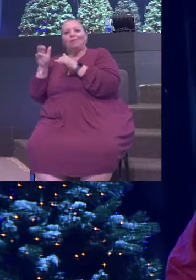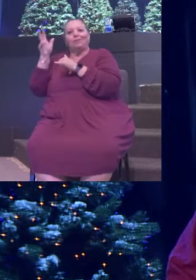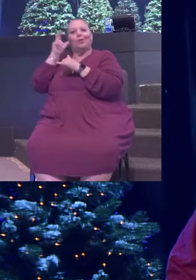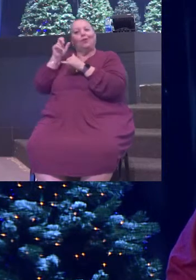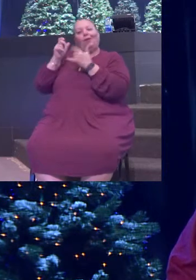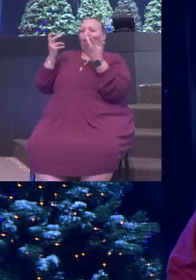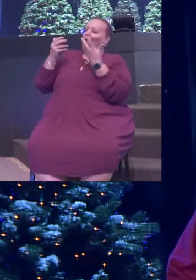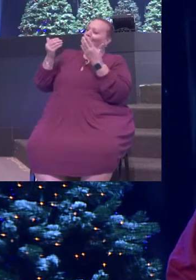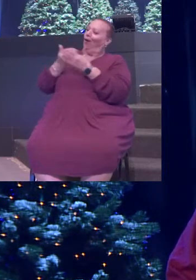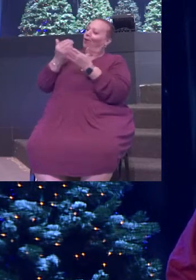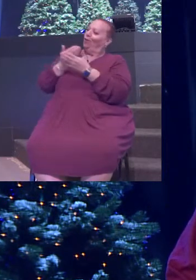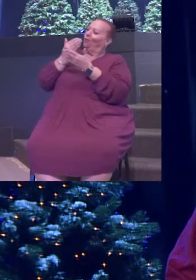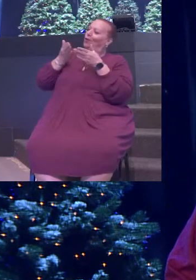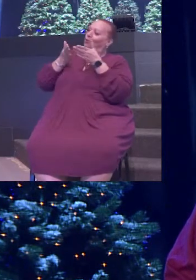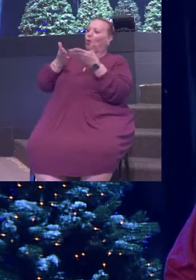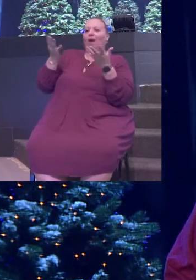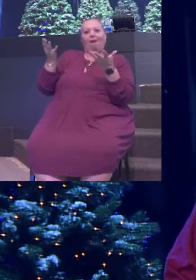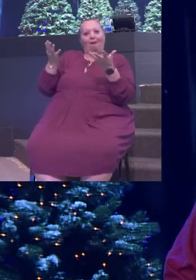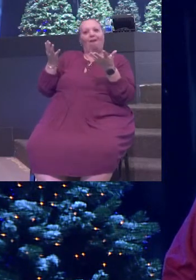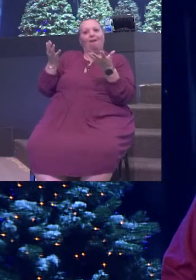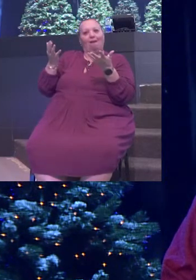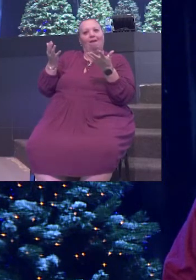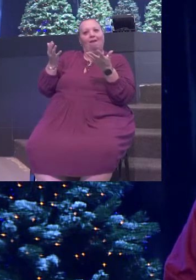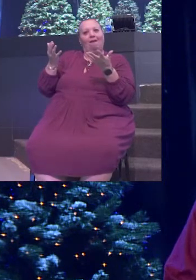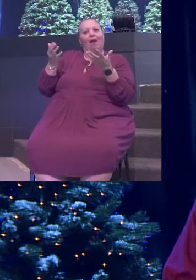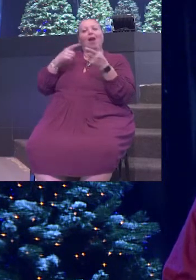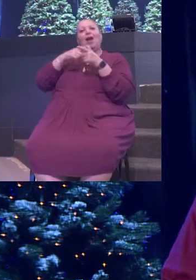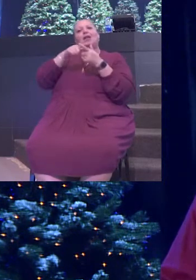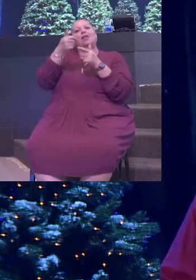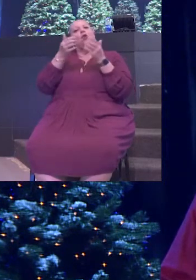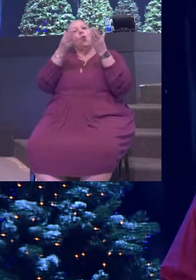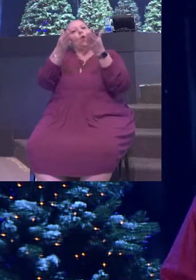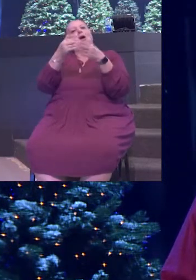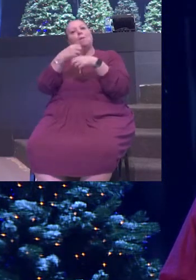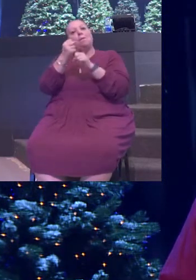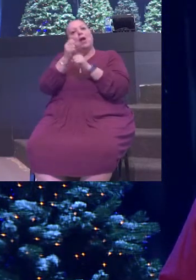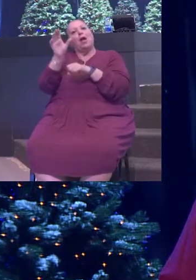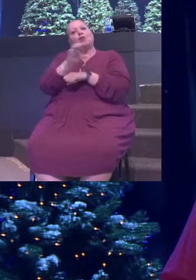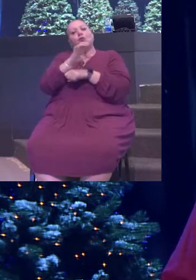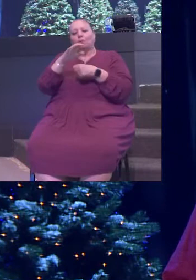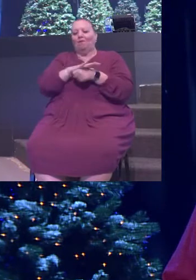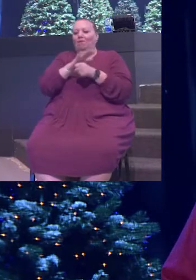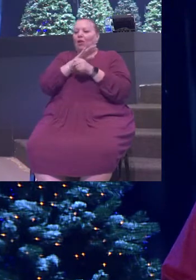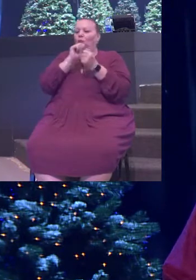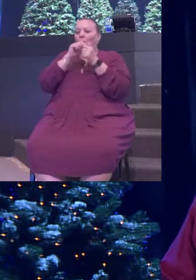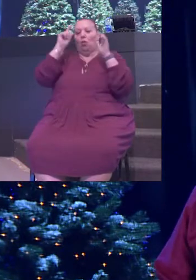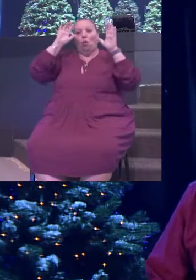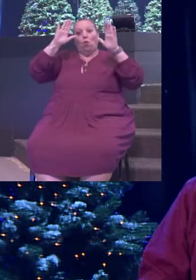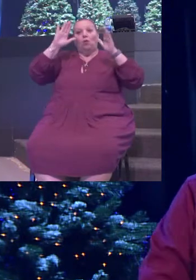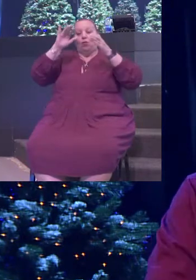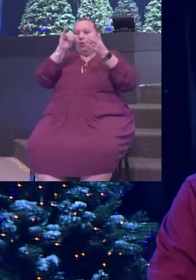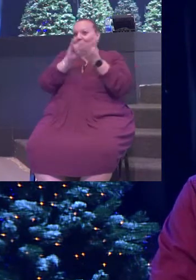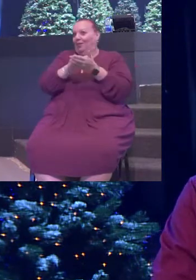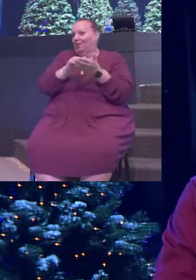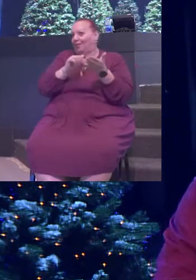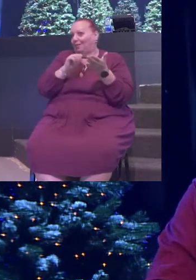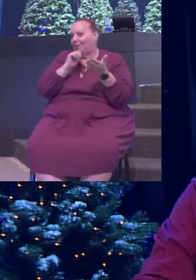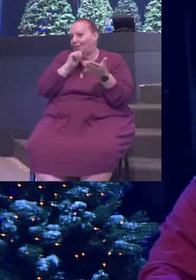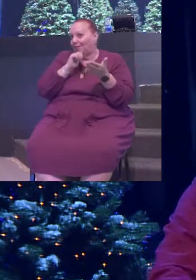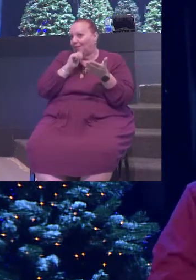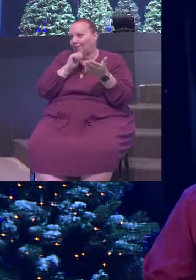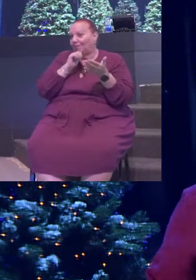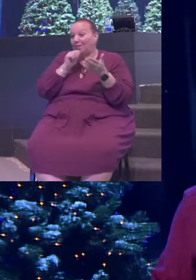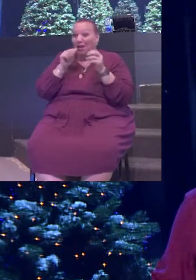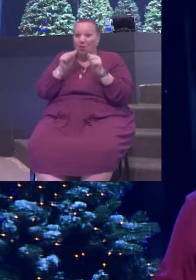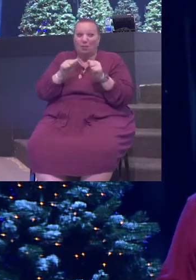it in a fresh way. And then there's another way that we can make Christmas filled with wonder, and this isn't going to be